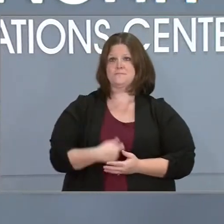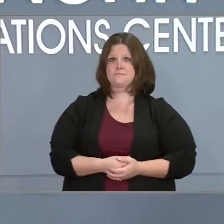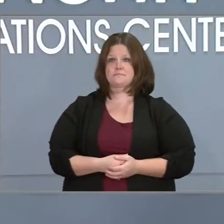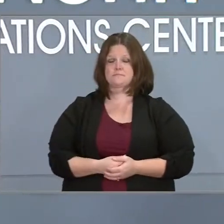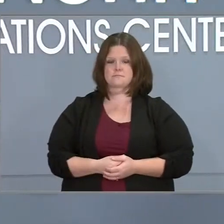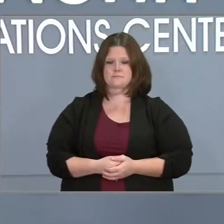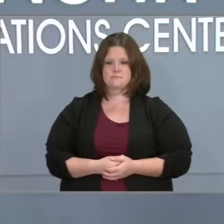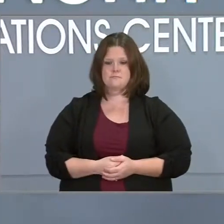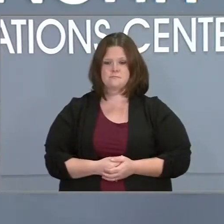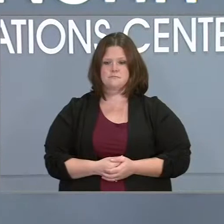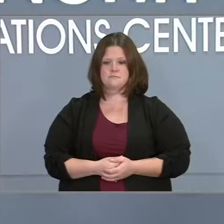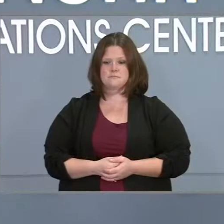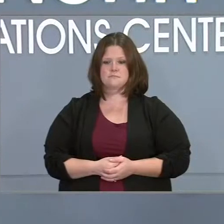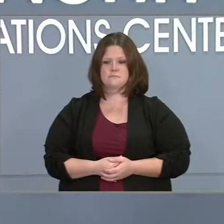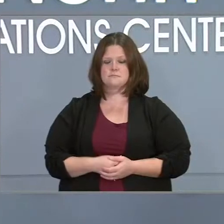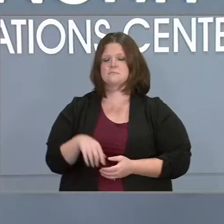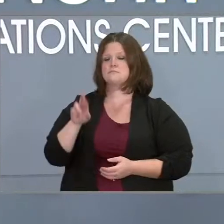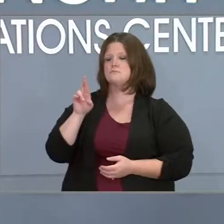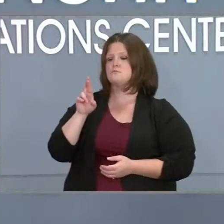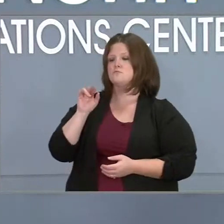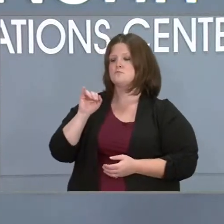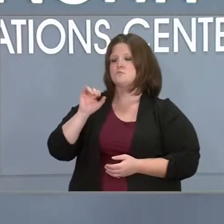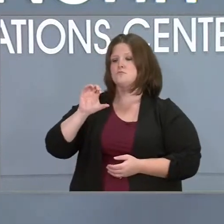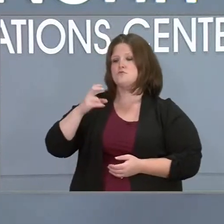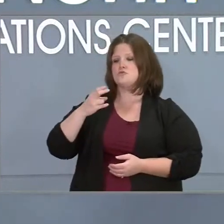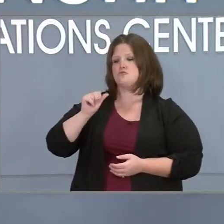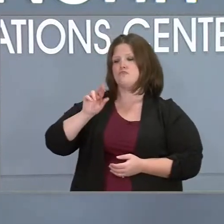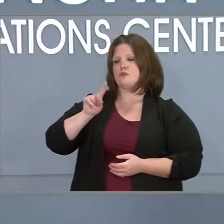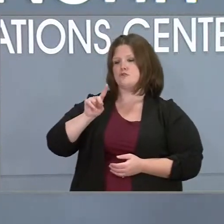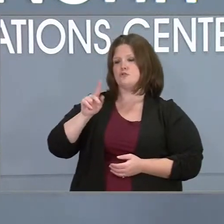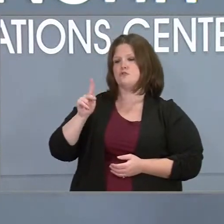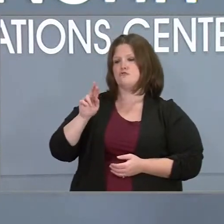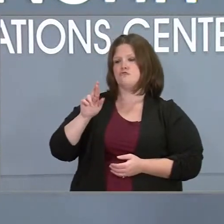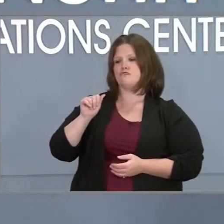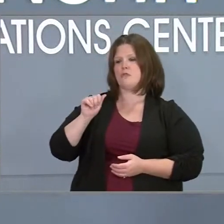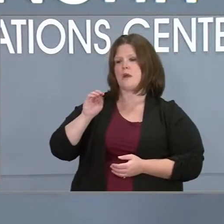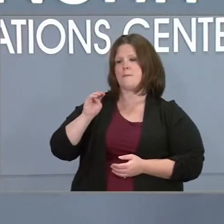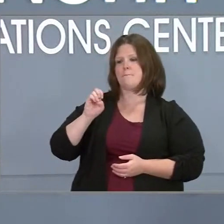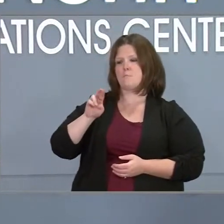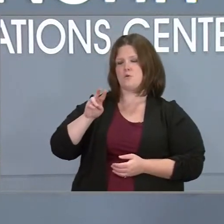Our next question is from Richard Craver with the Winston-Salem Journal.